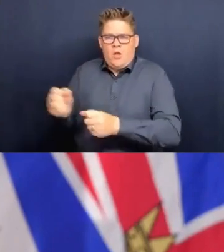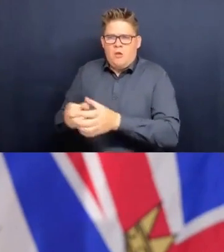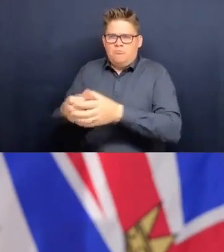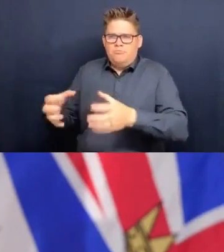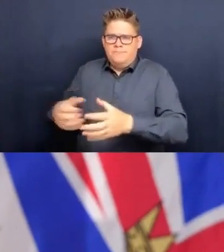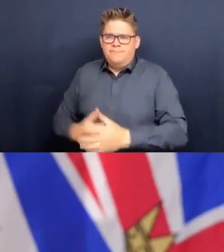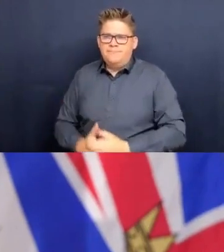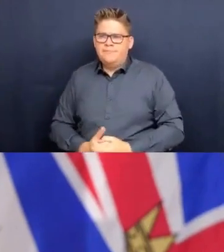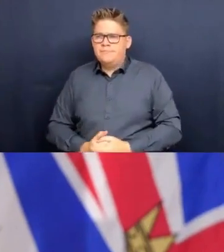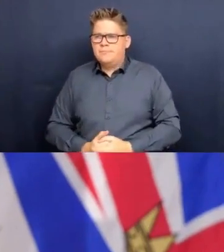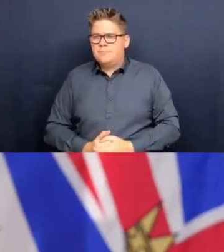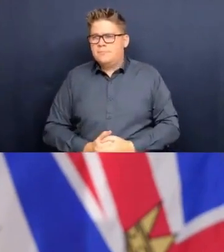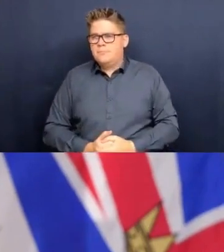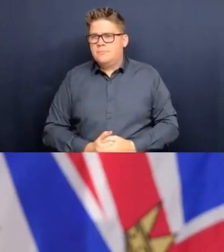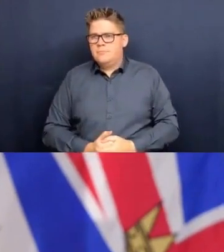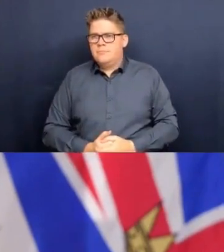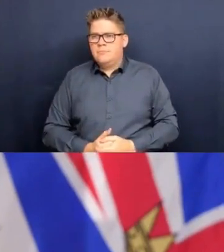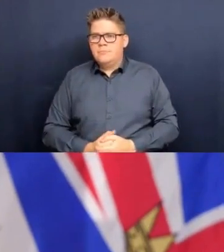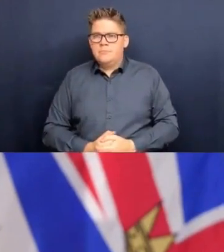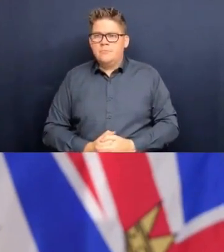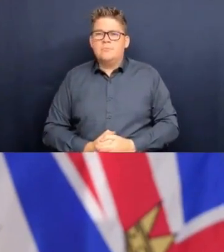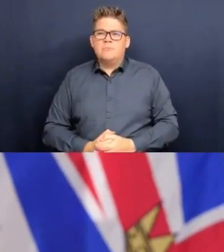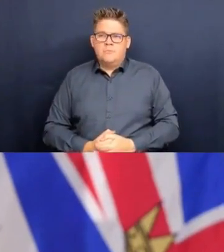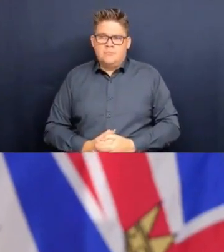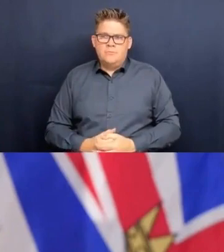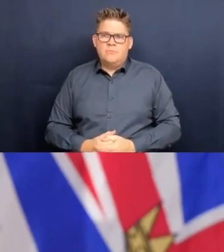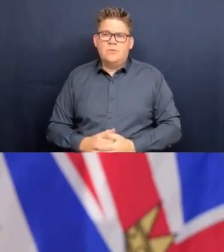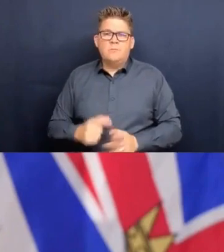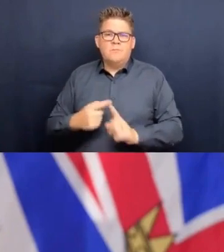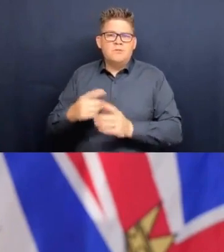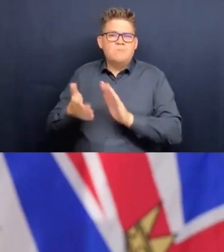programs, and ensuring quicker access to transitional care for